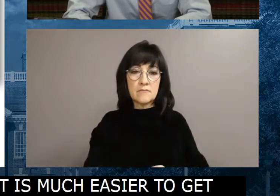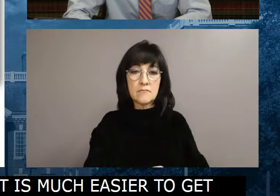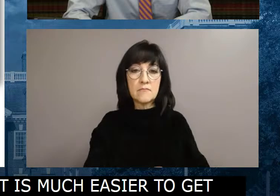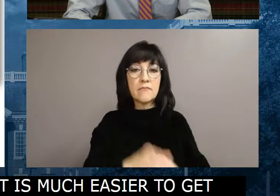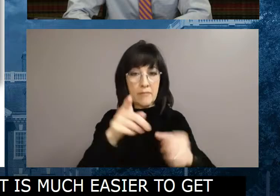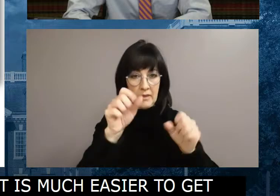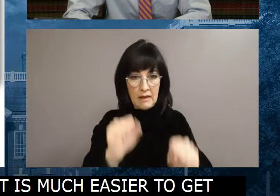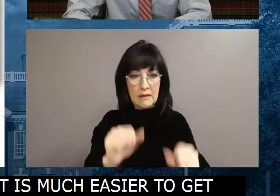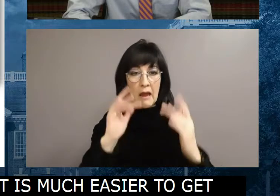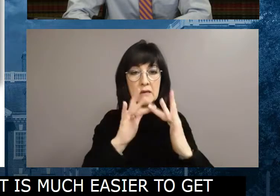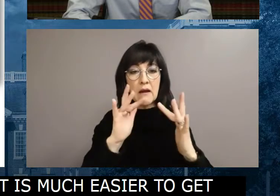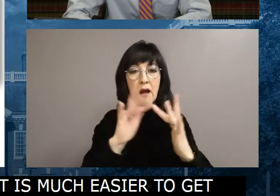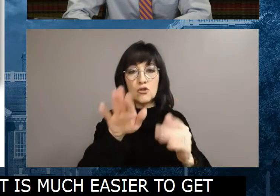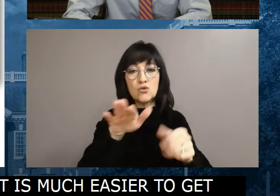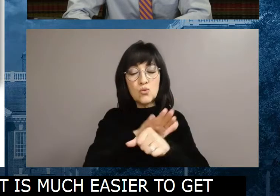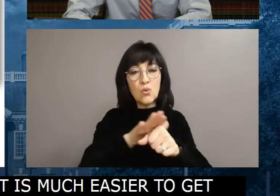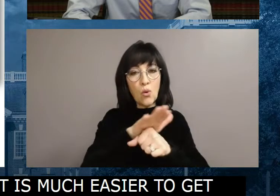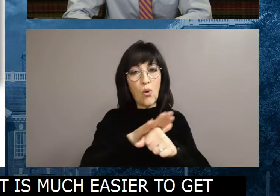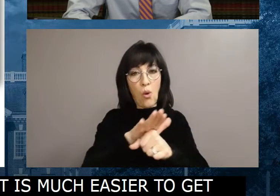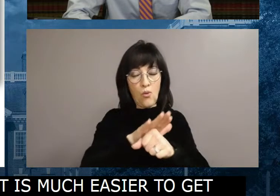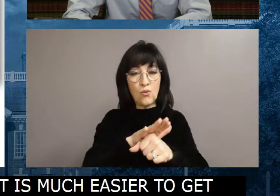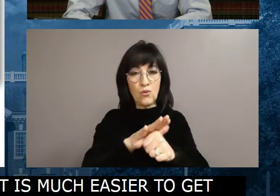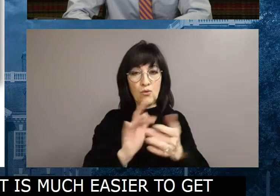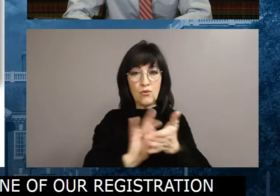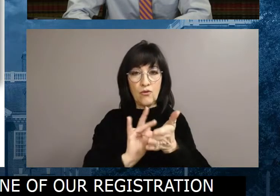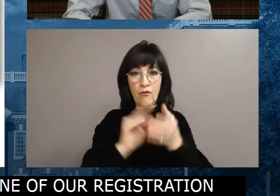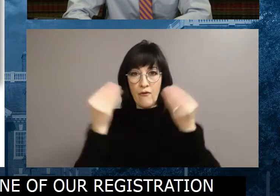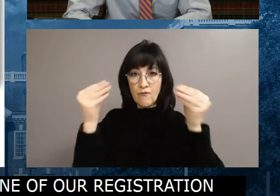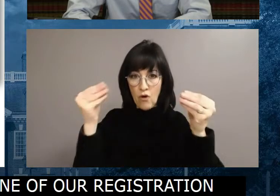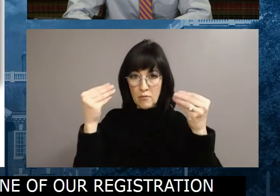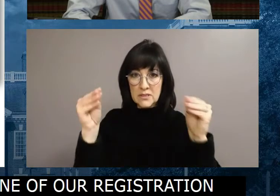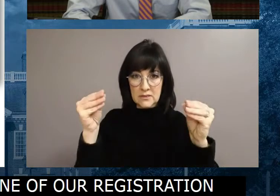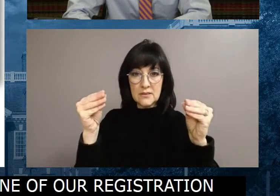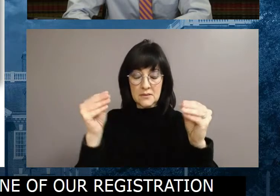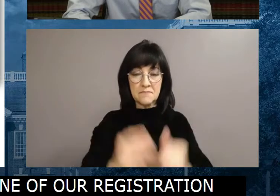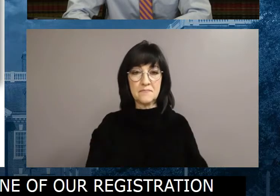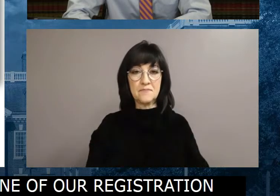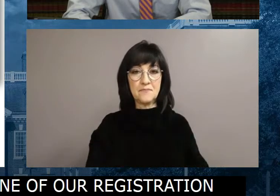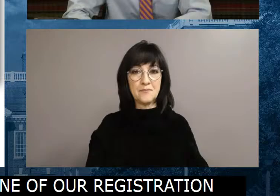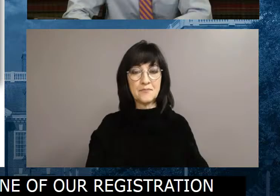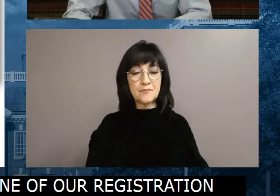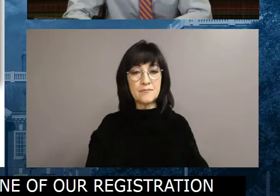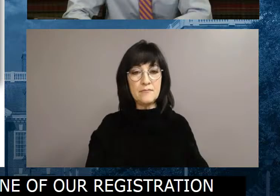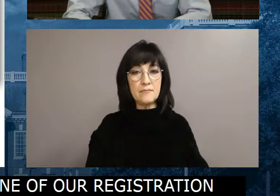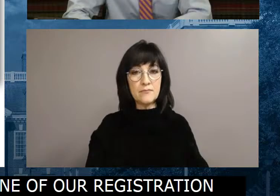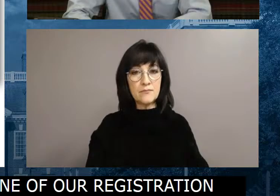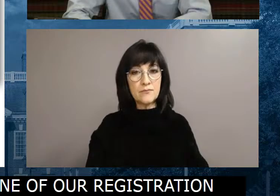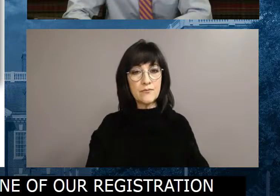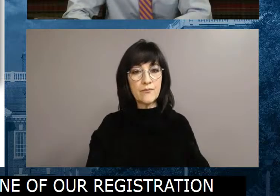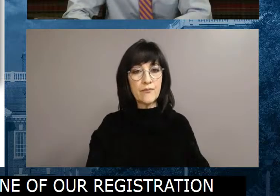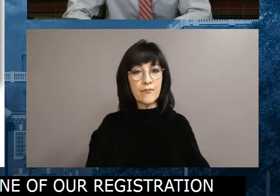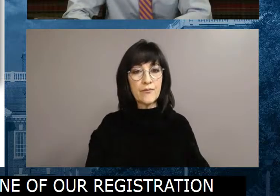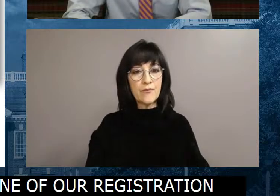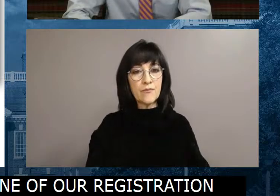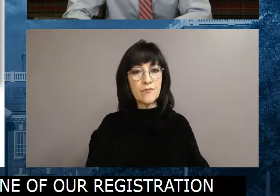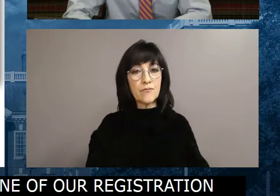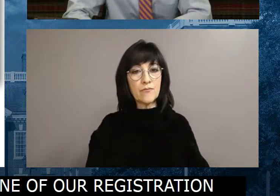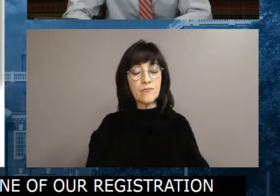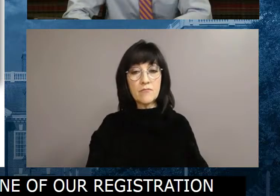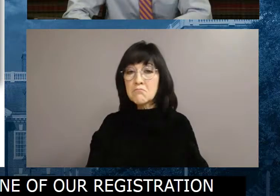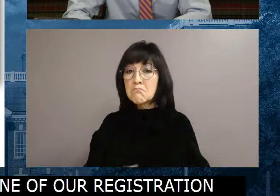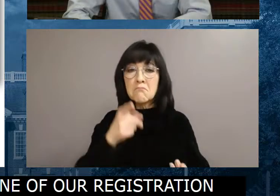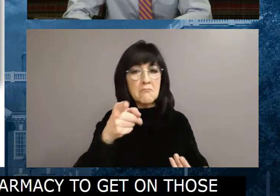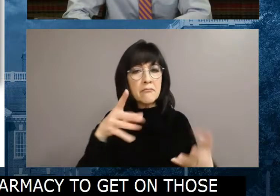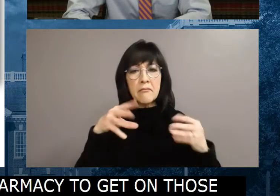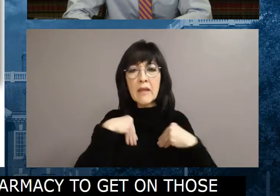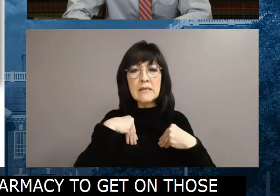local pharmacy to get on those lists as well, and to take whatever vaccine is available and